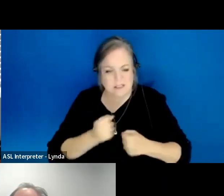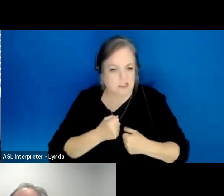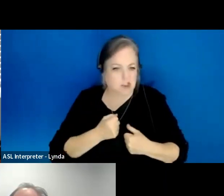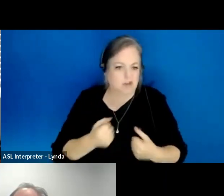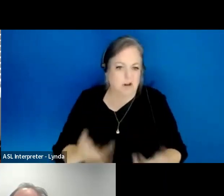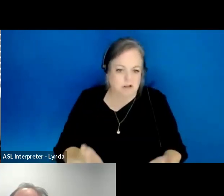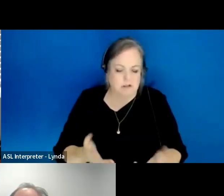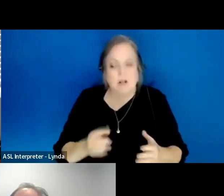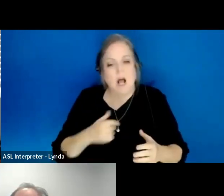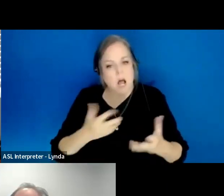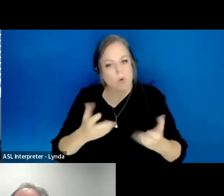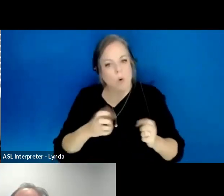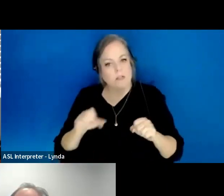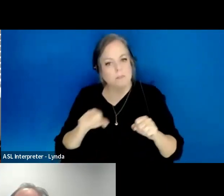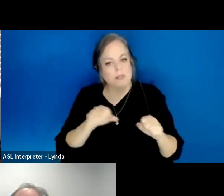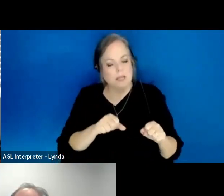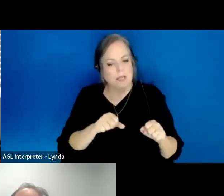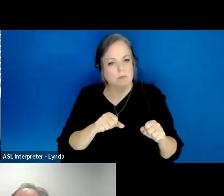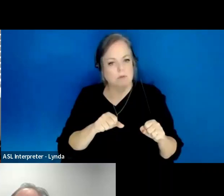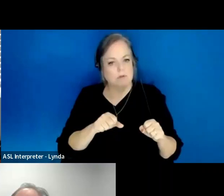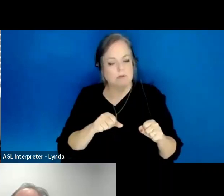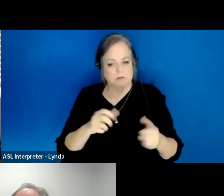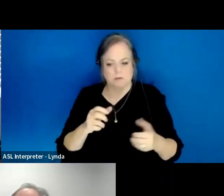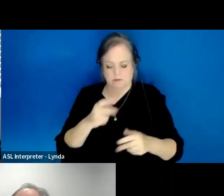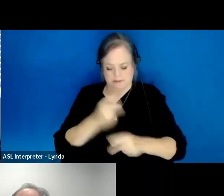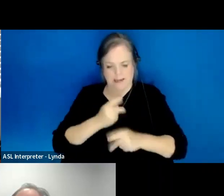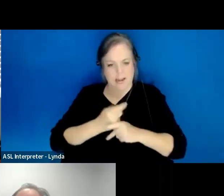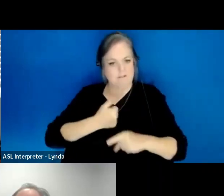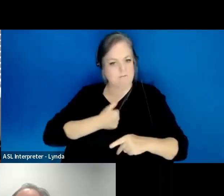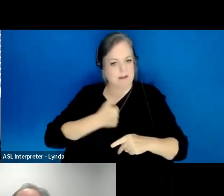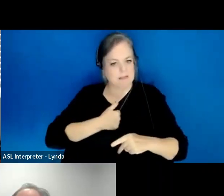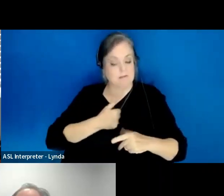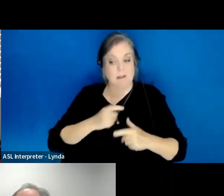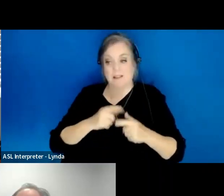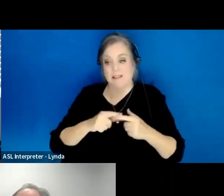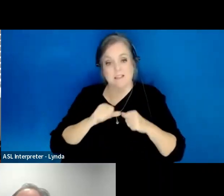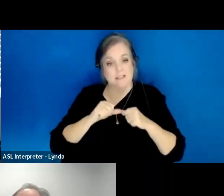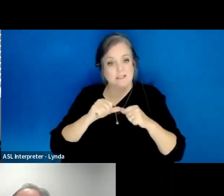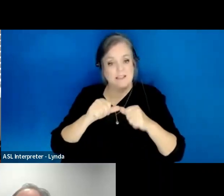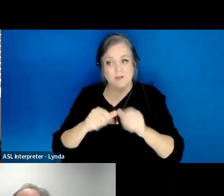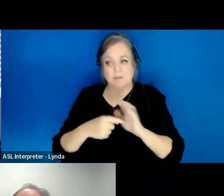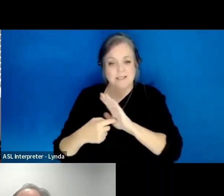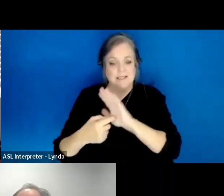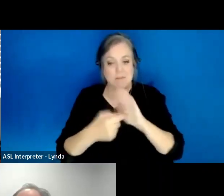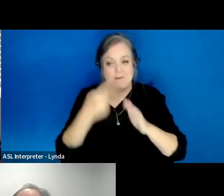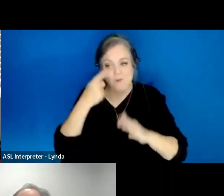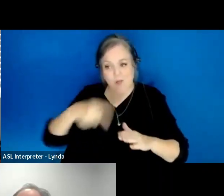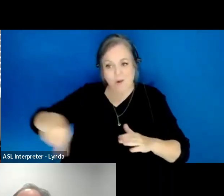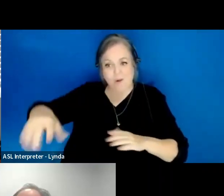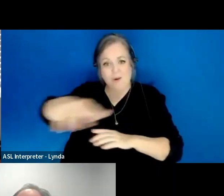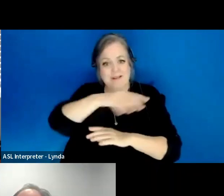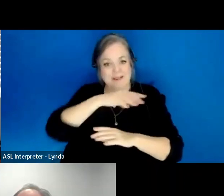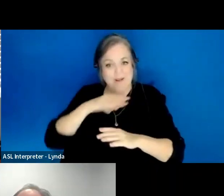exhaustion. So I just want to be able to take care of myself in that way, and then just continue to be an example for those around me, and